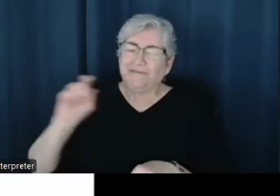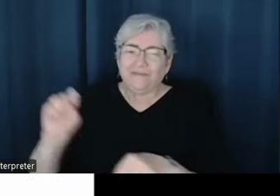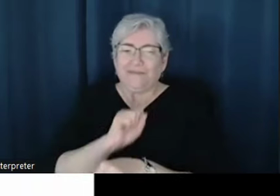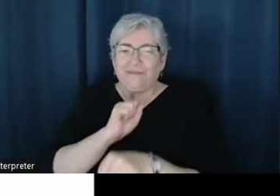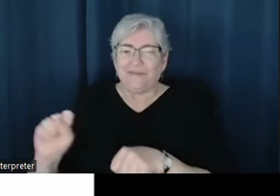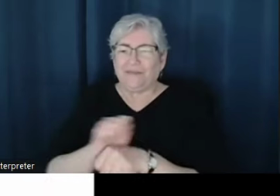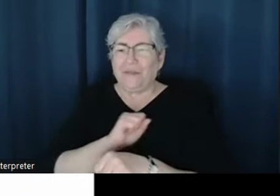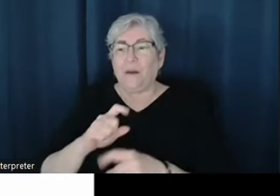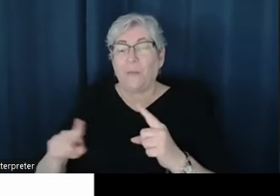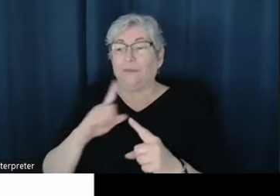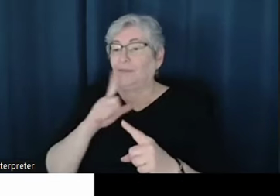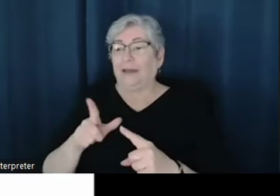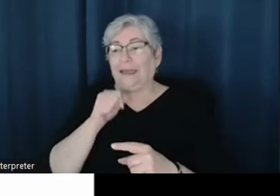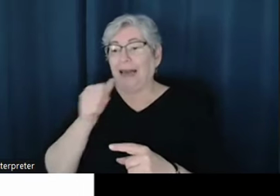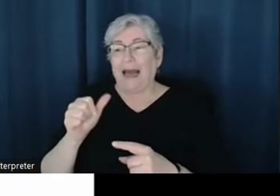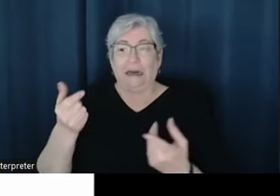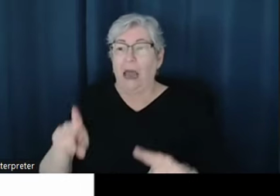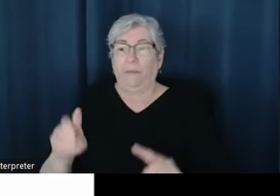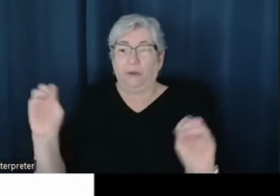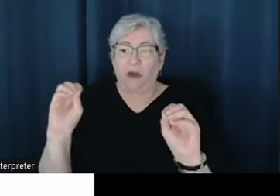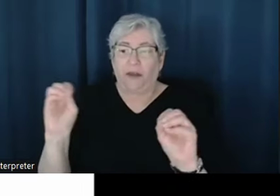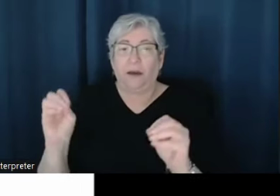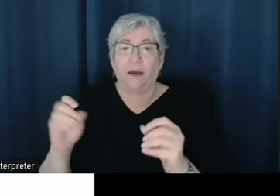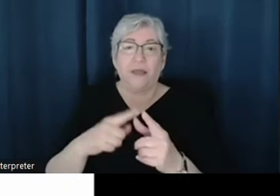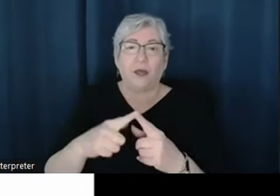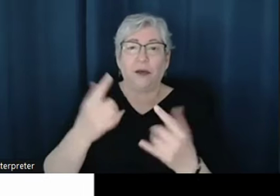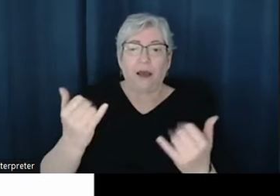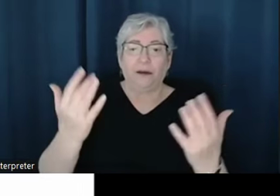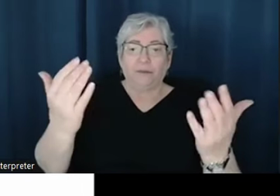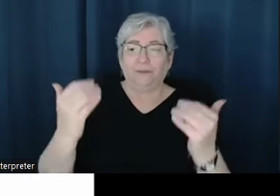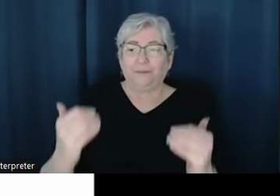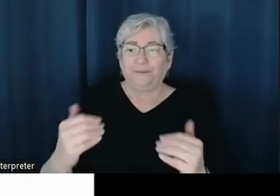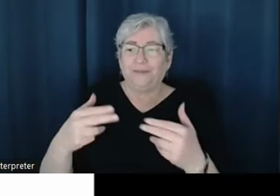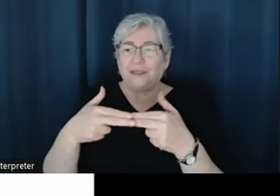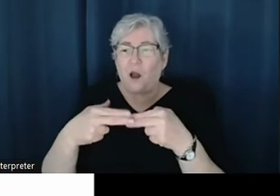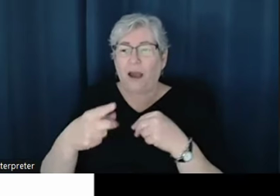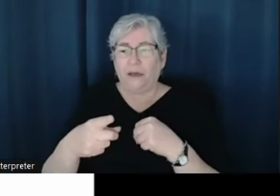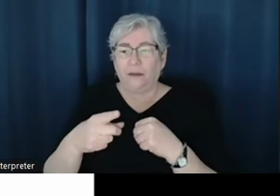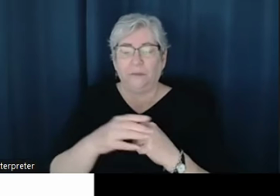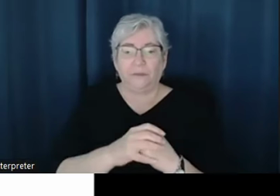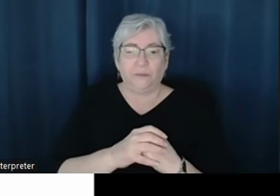we know, this just was not happening. So if you go now to the next slide,